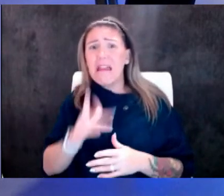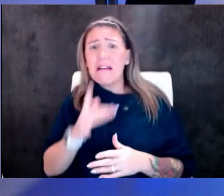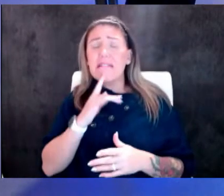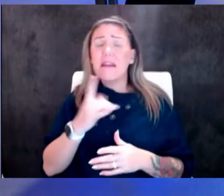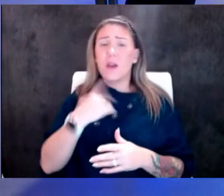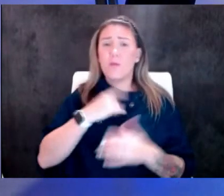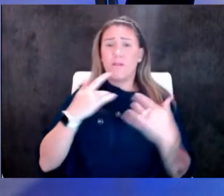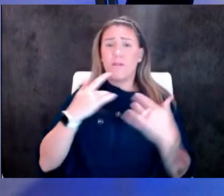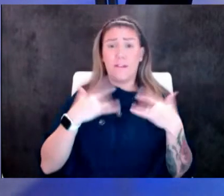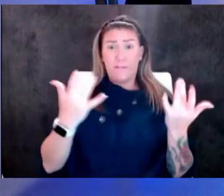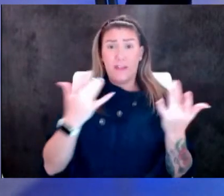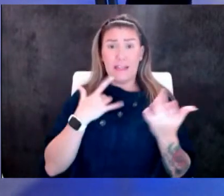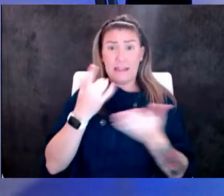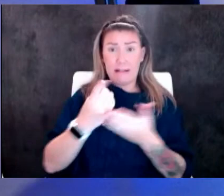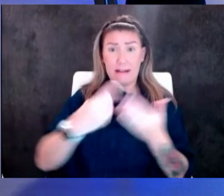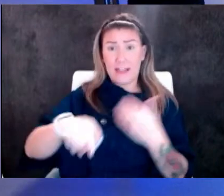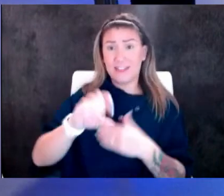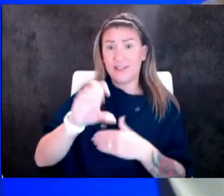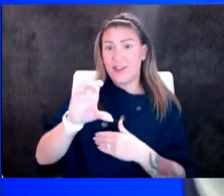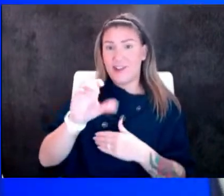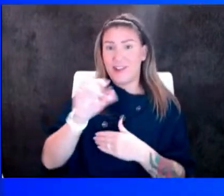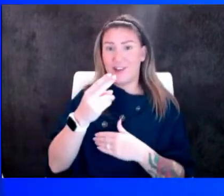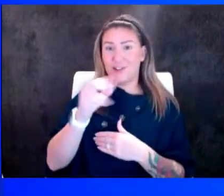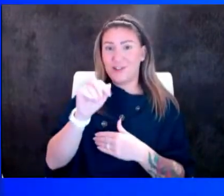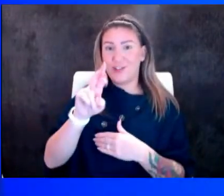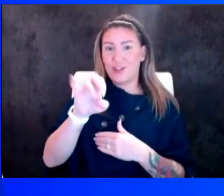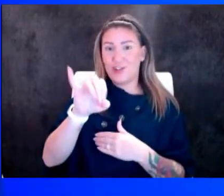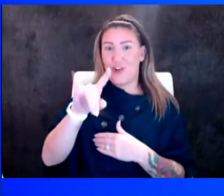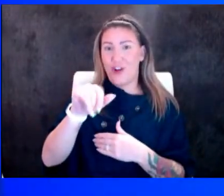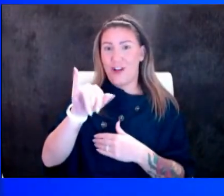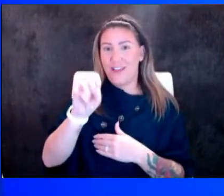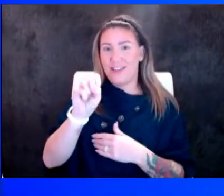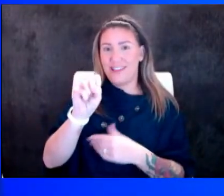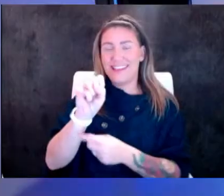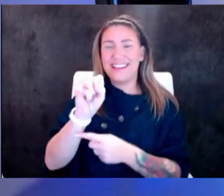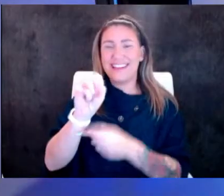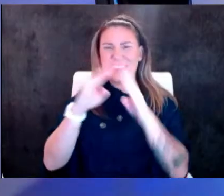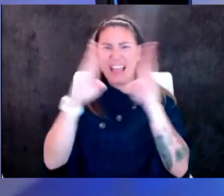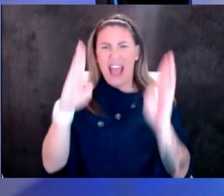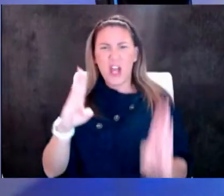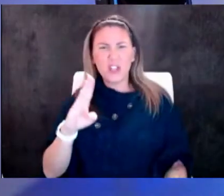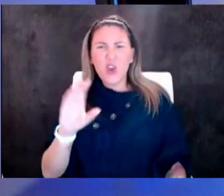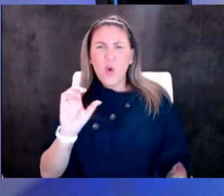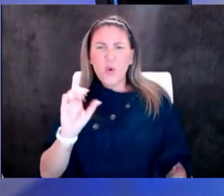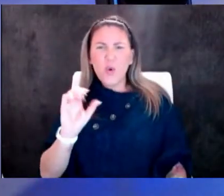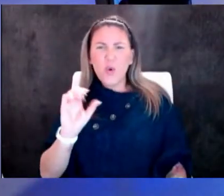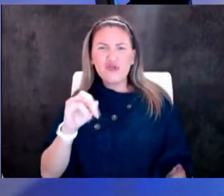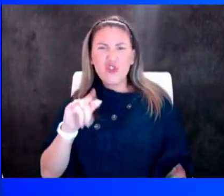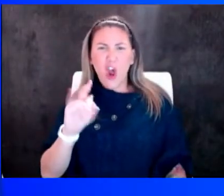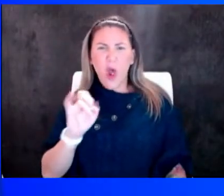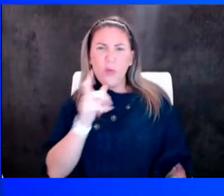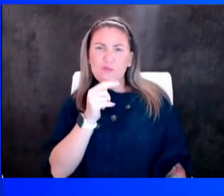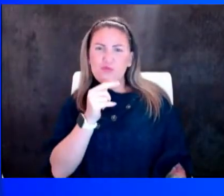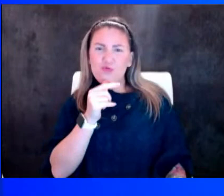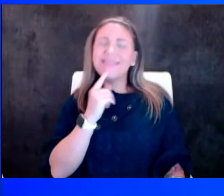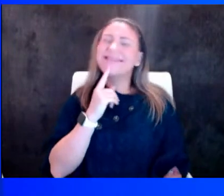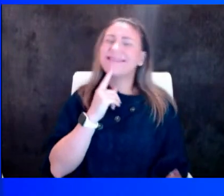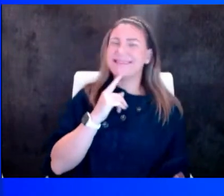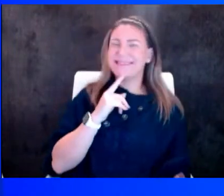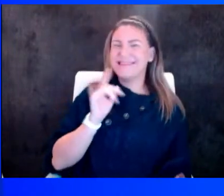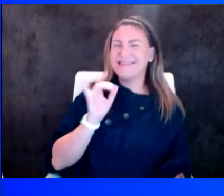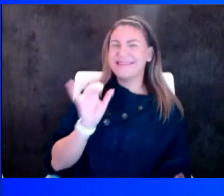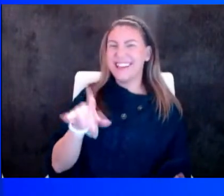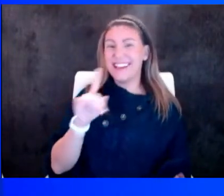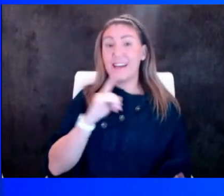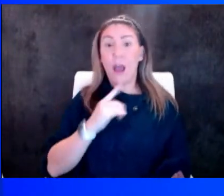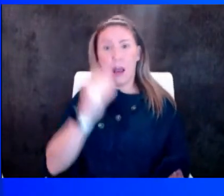week. Okay, what is Charlie's house? Yeah. I don't know. You keep saying Charlie's house. I'm like, I'd love Charlie to. who? Who's Charlie? So Charlie's house, for I people know who- Charlie Roberts. He's an